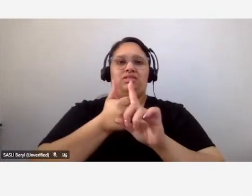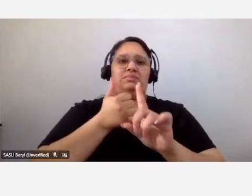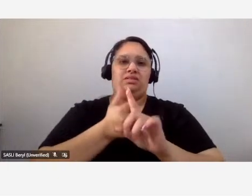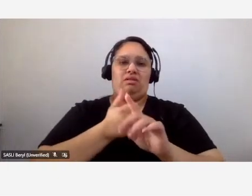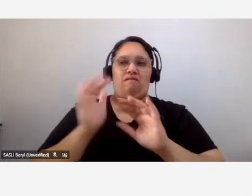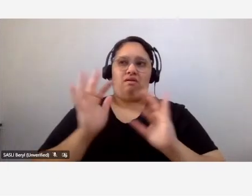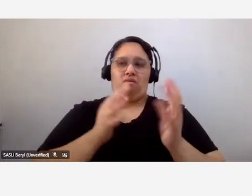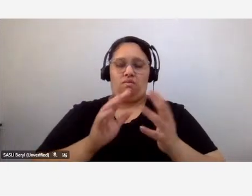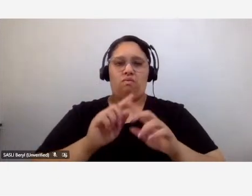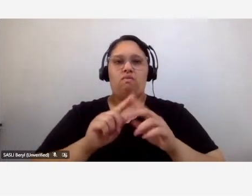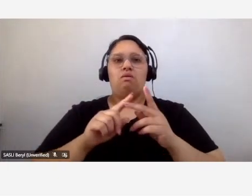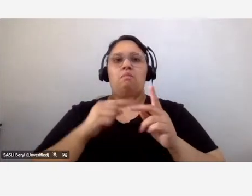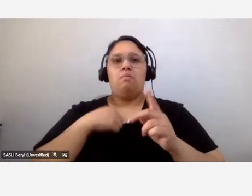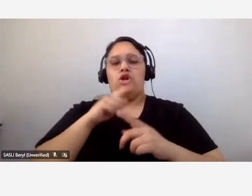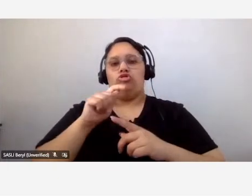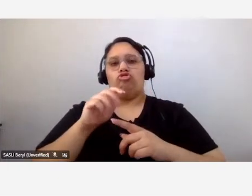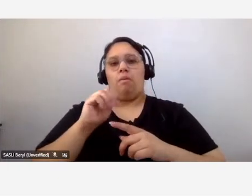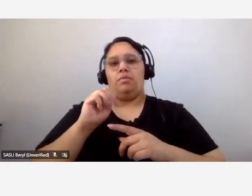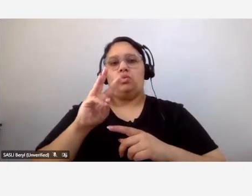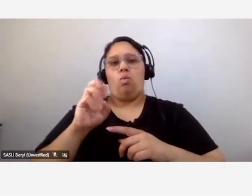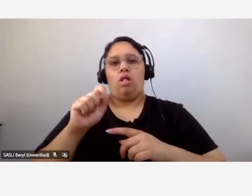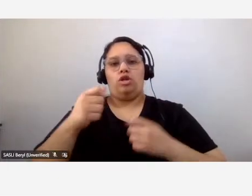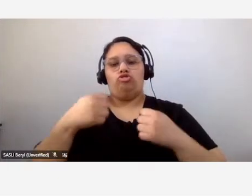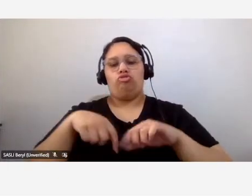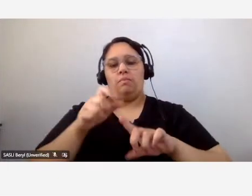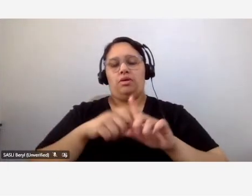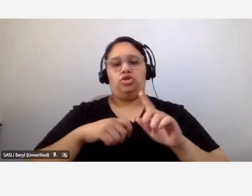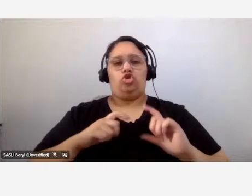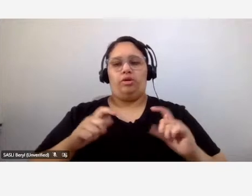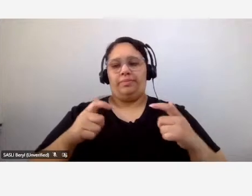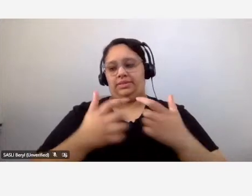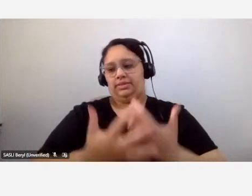themselves. Well, I'm Thomas Walters, chairperson of the committee.